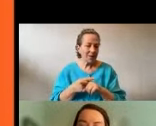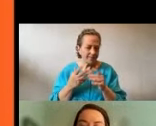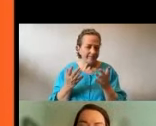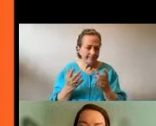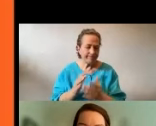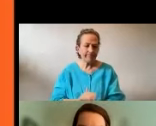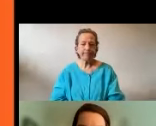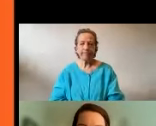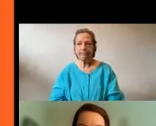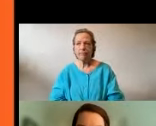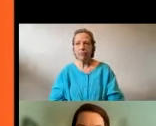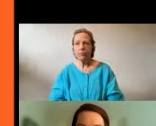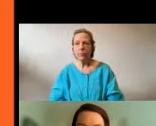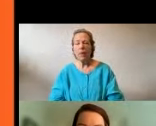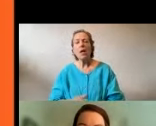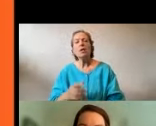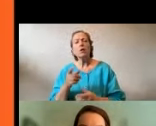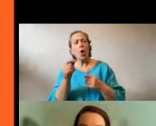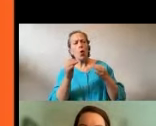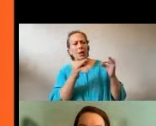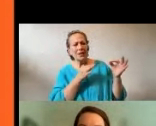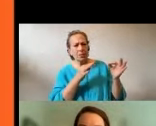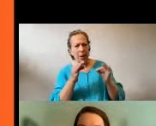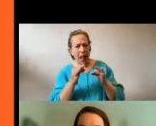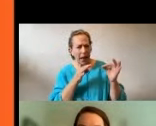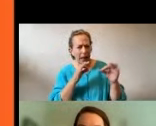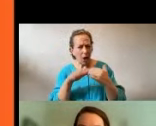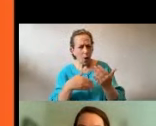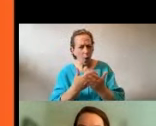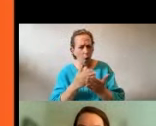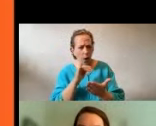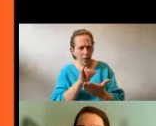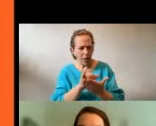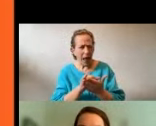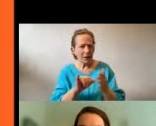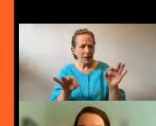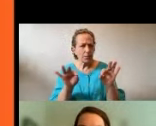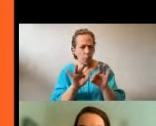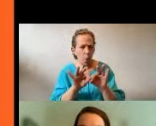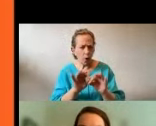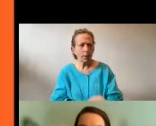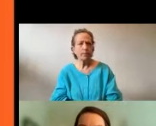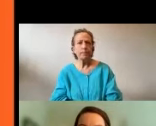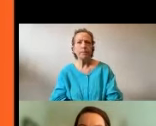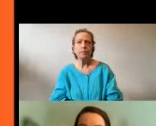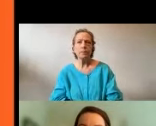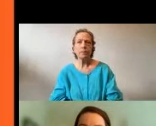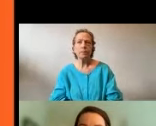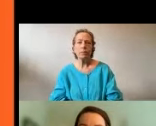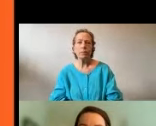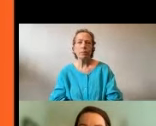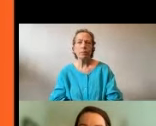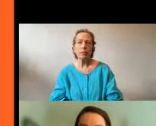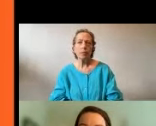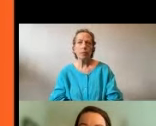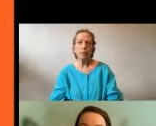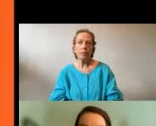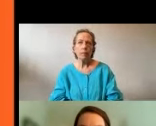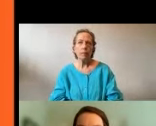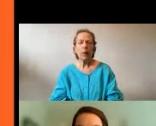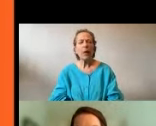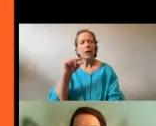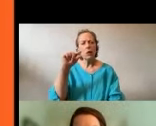providing, explaining that. A small thing, but on the just in terms of managing the partnership, I